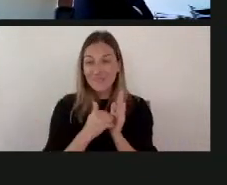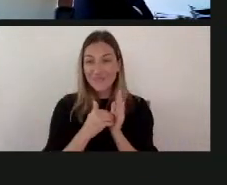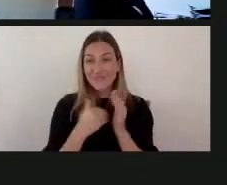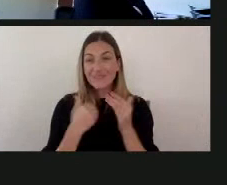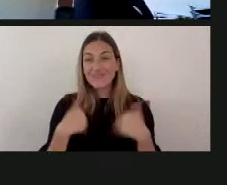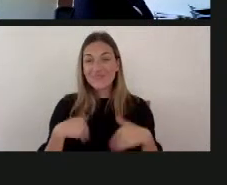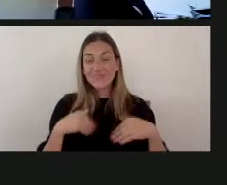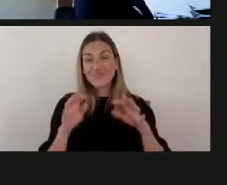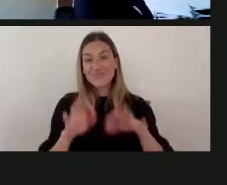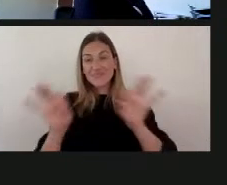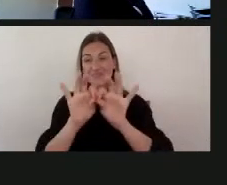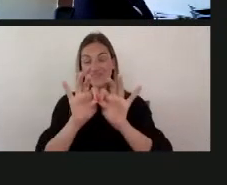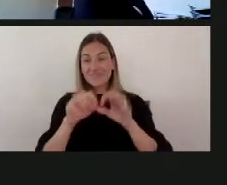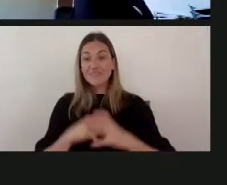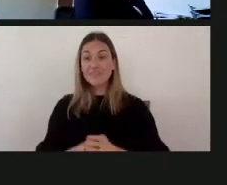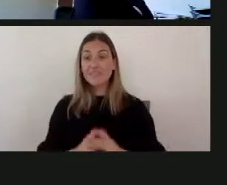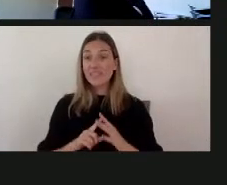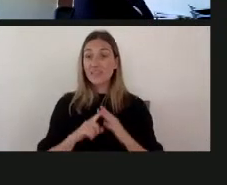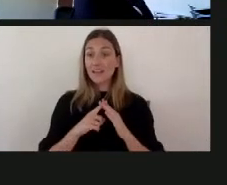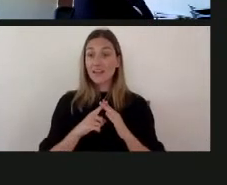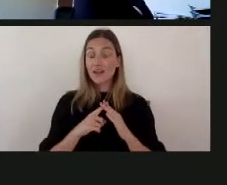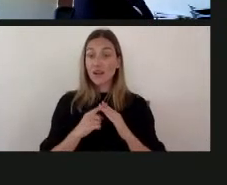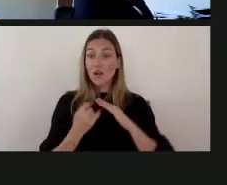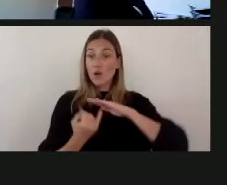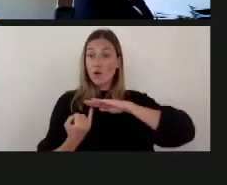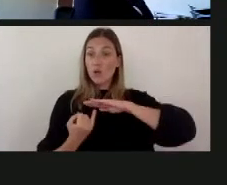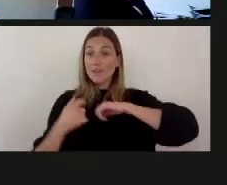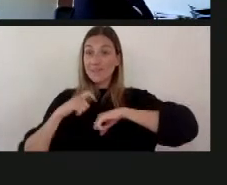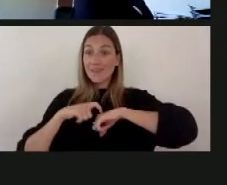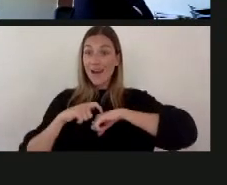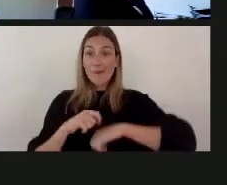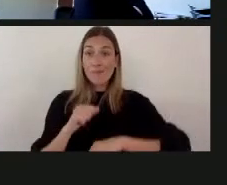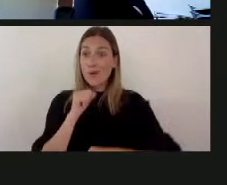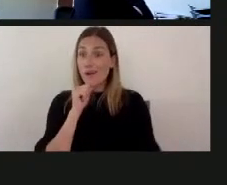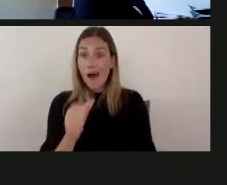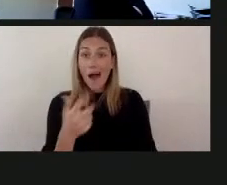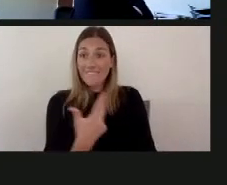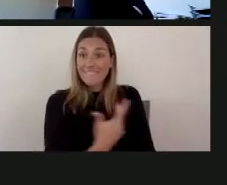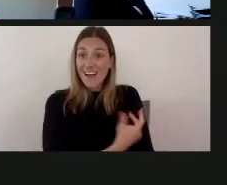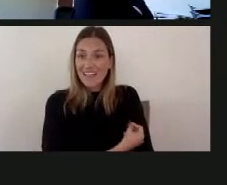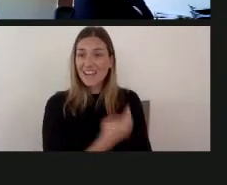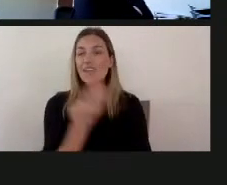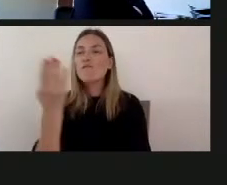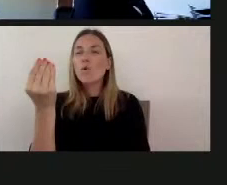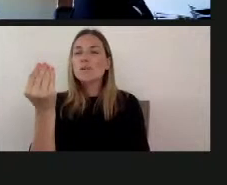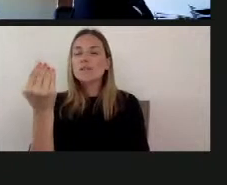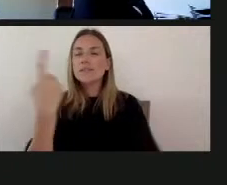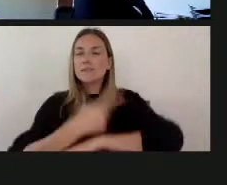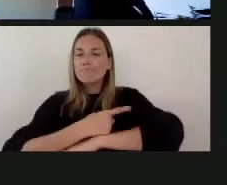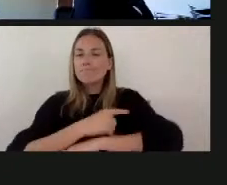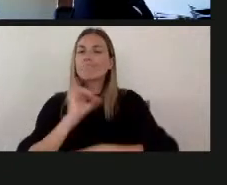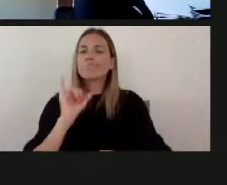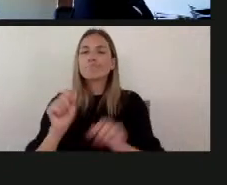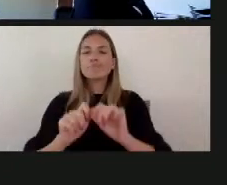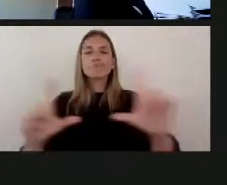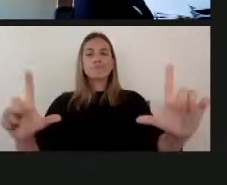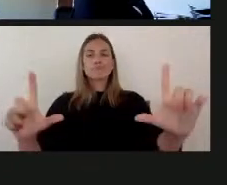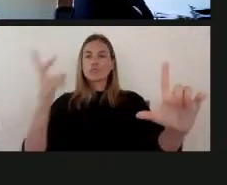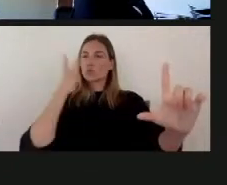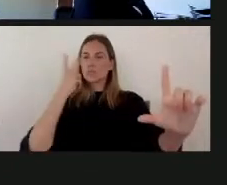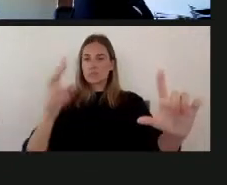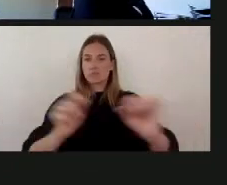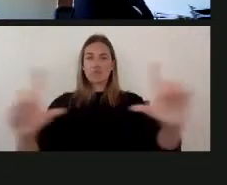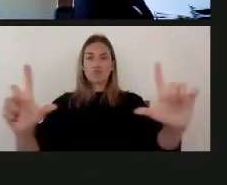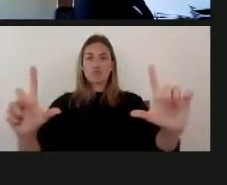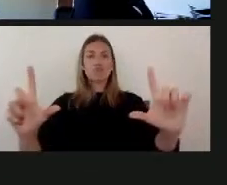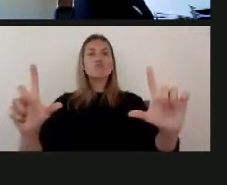important. Initially, the quarantine period for unvaccinated individuals is 14 days. That's what we see on the slide. And there's the conversation